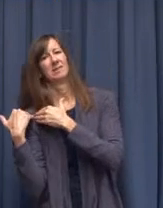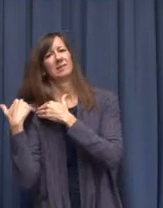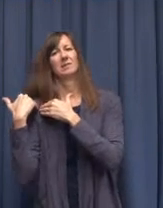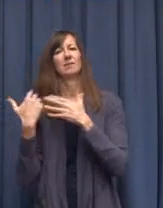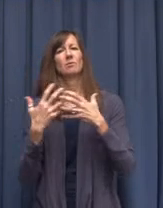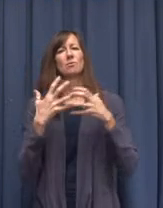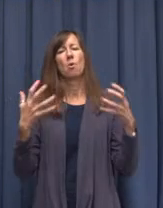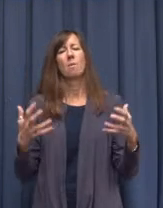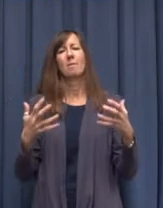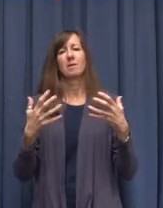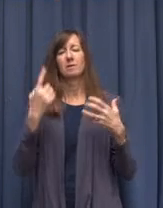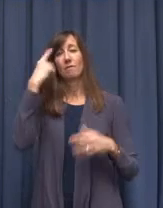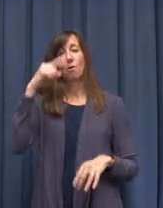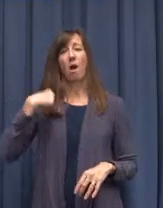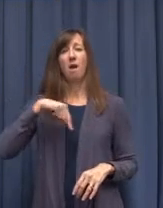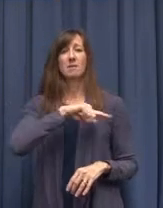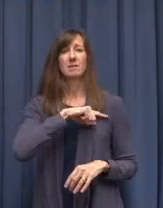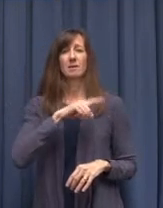individuals and as